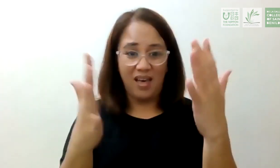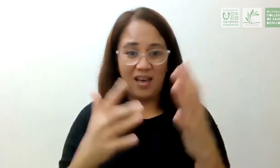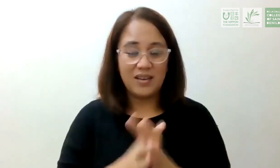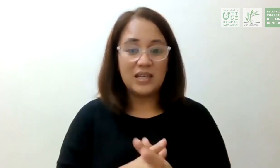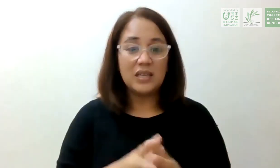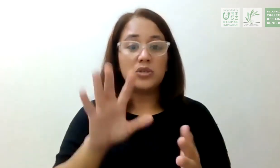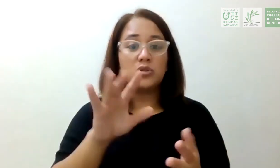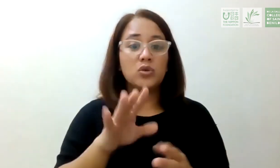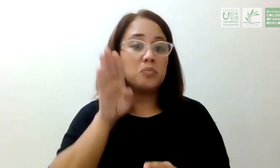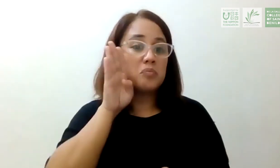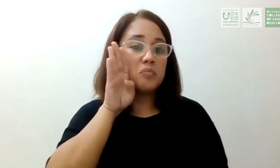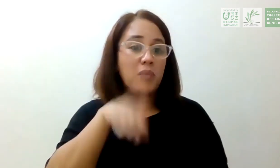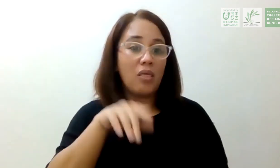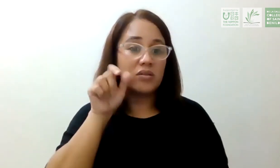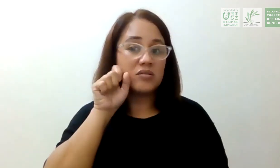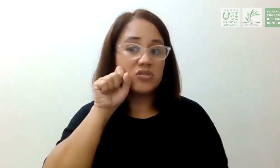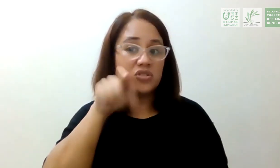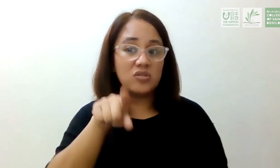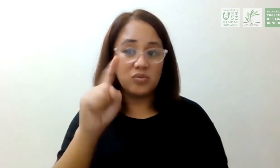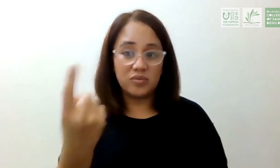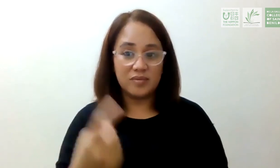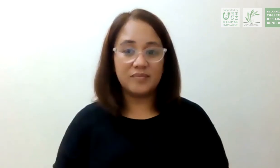brother and sister.